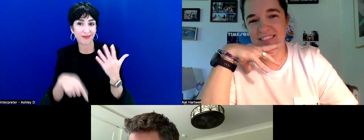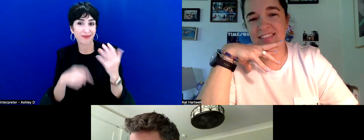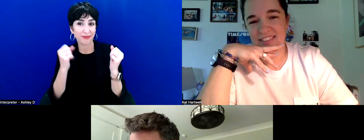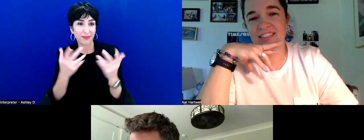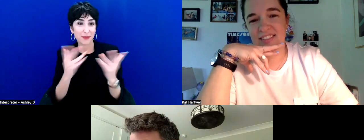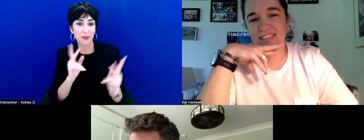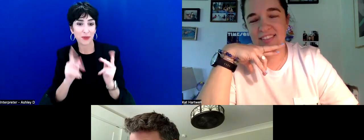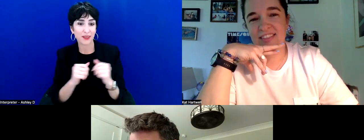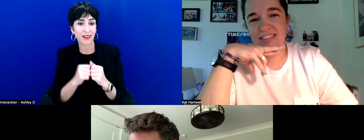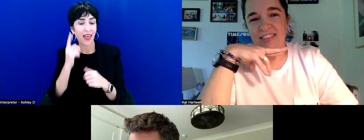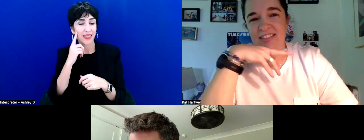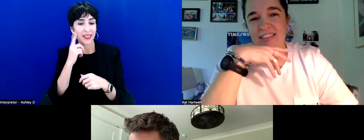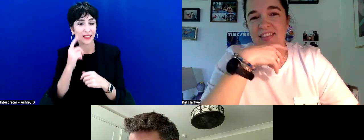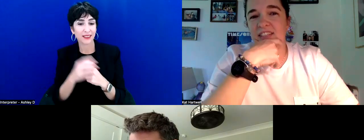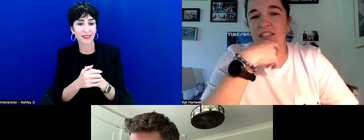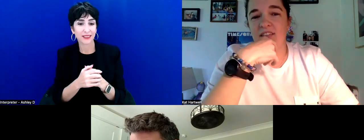I think